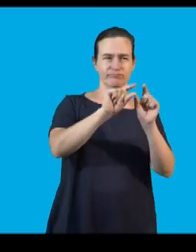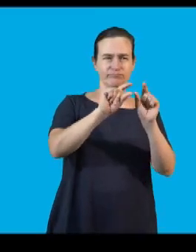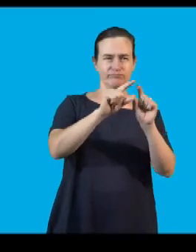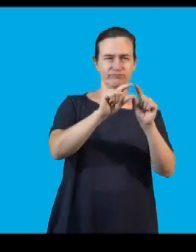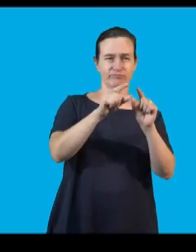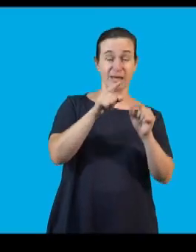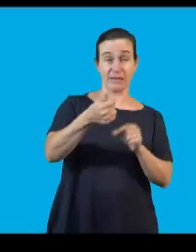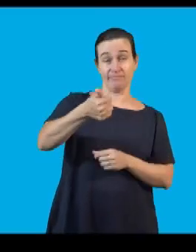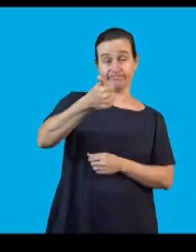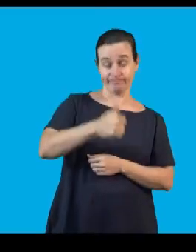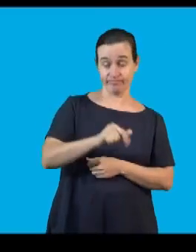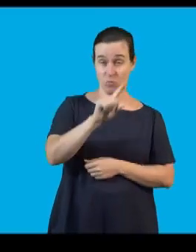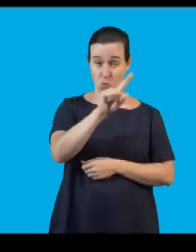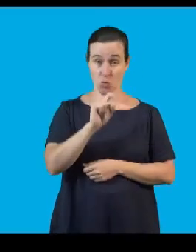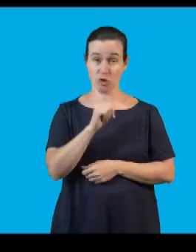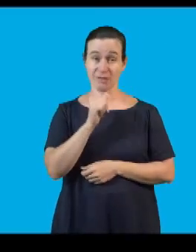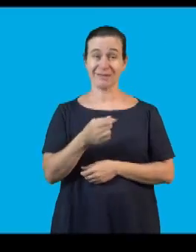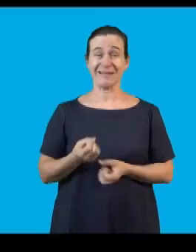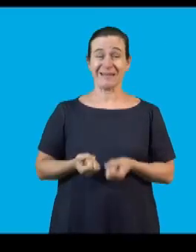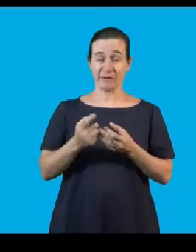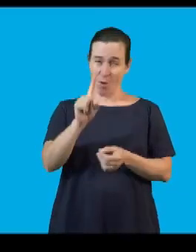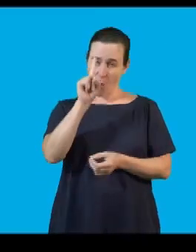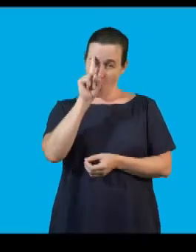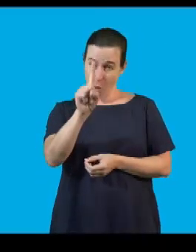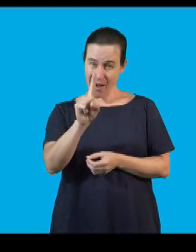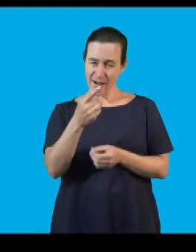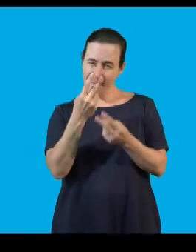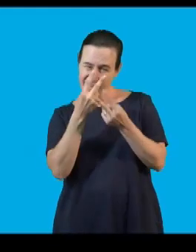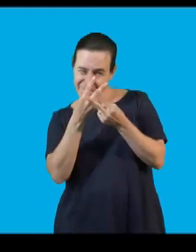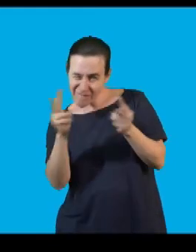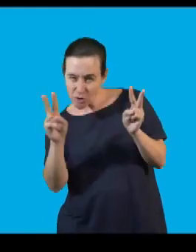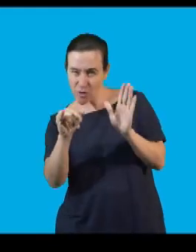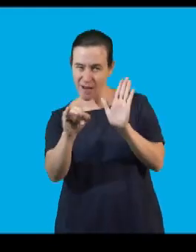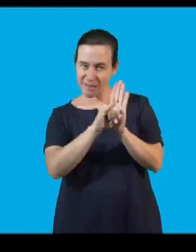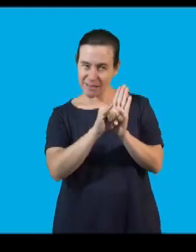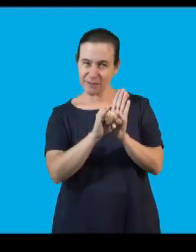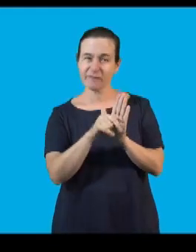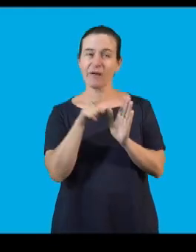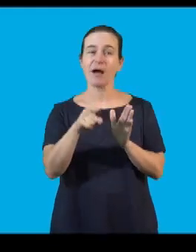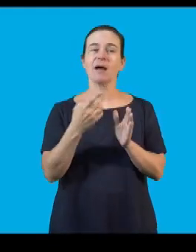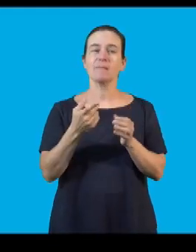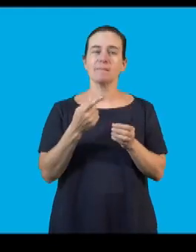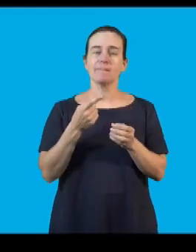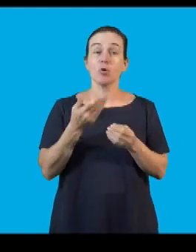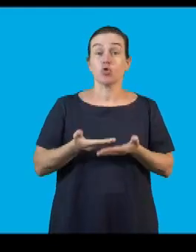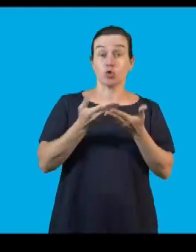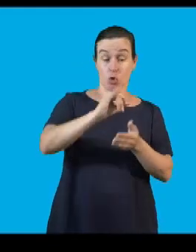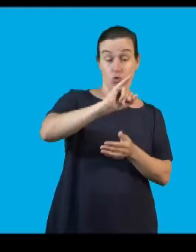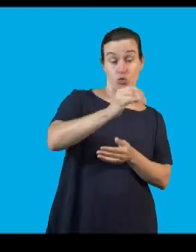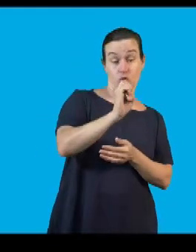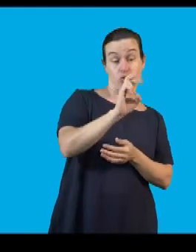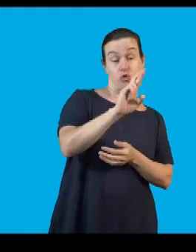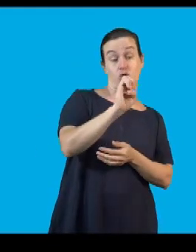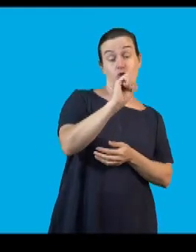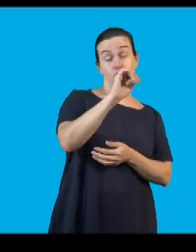move on, it says, give one visual clue that describes Jeremy's attitude to his mother's computer problem. So